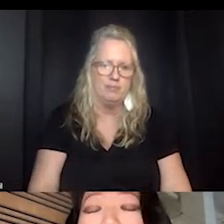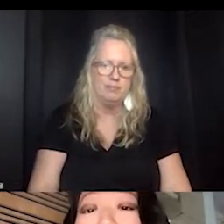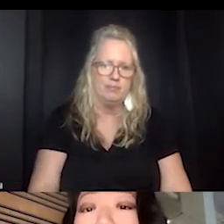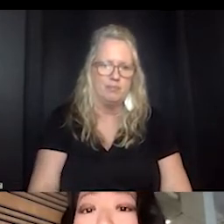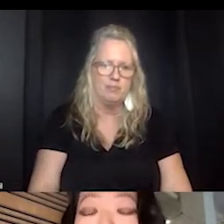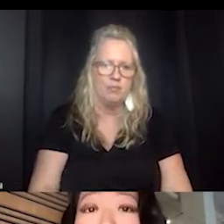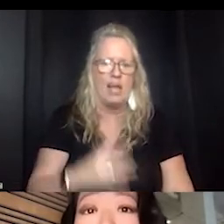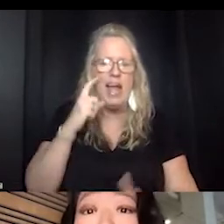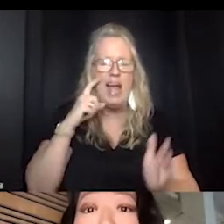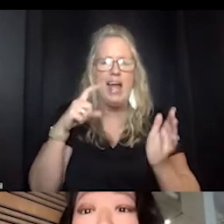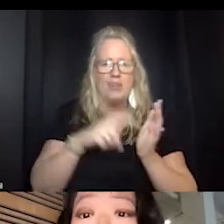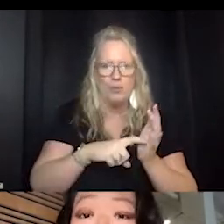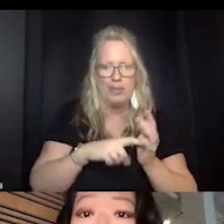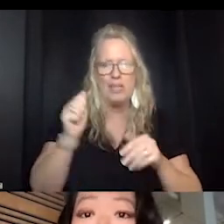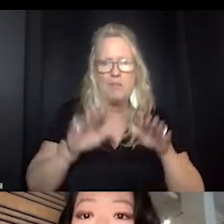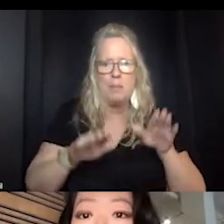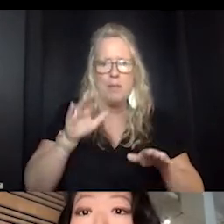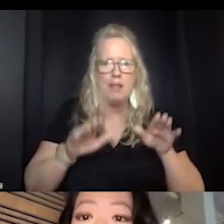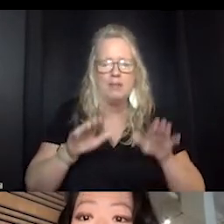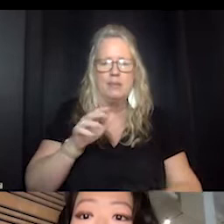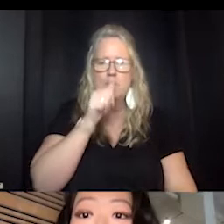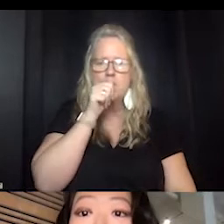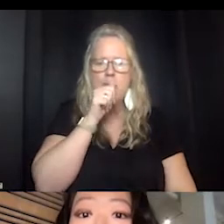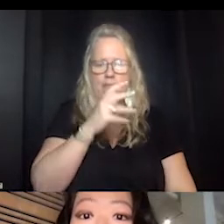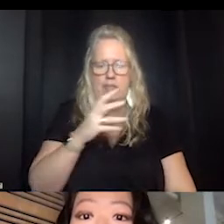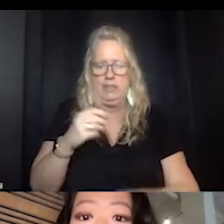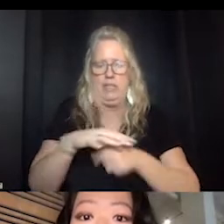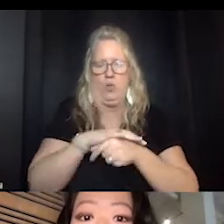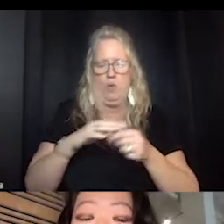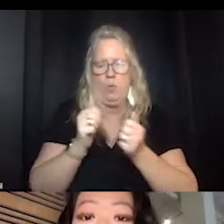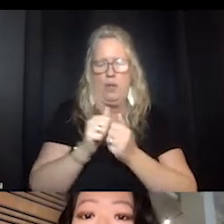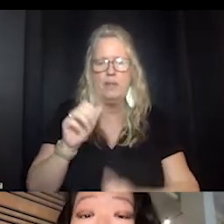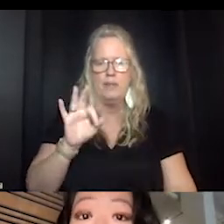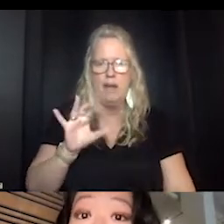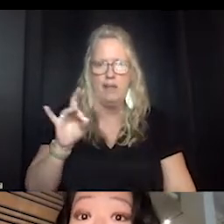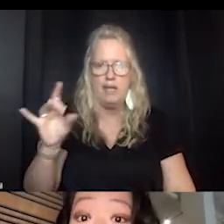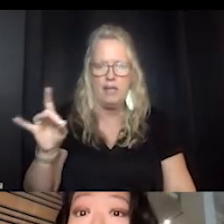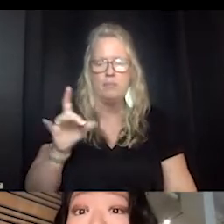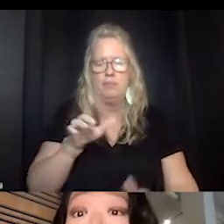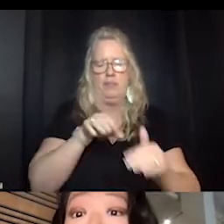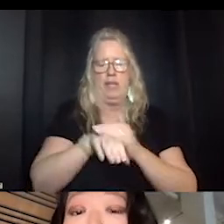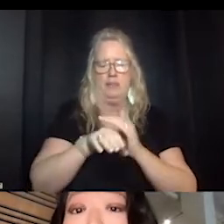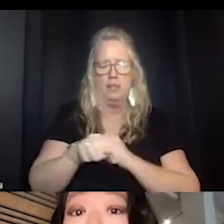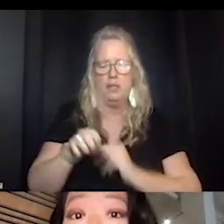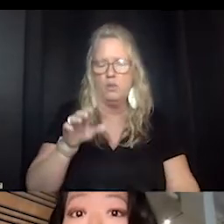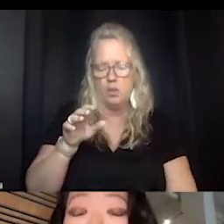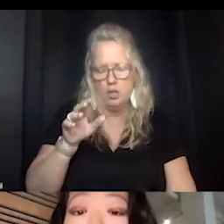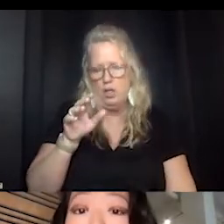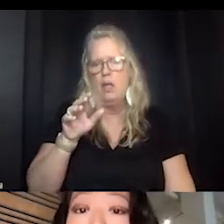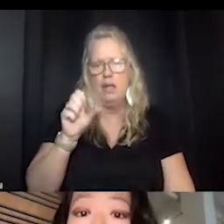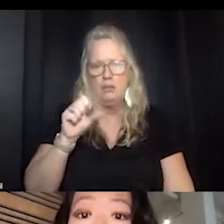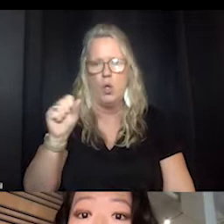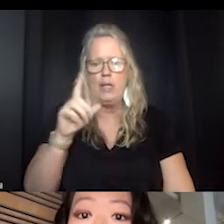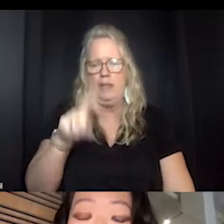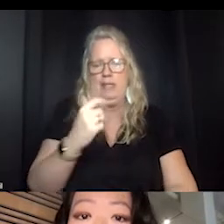I recognize balancing privacy and location with 988. accesSOS is for people who need